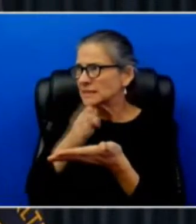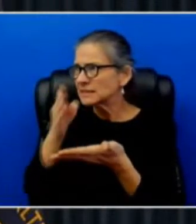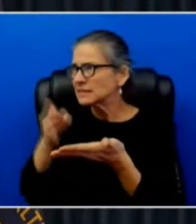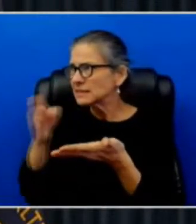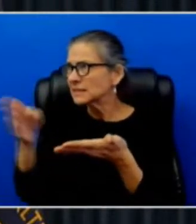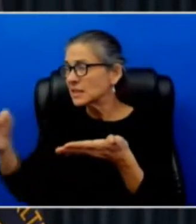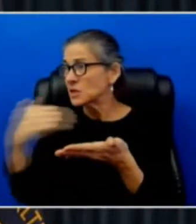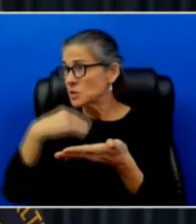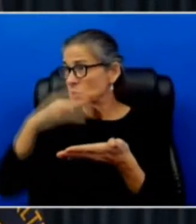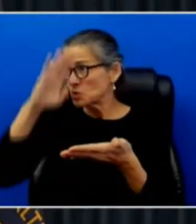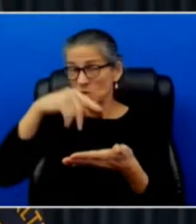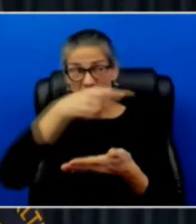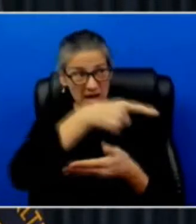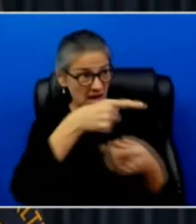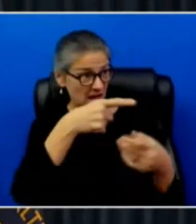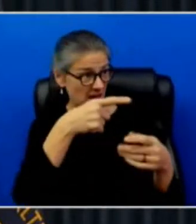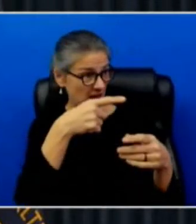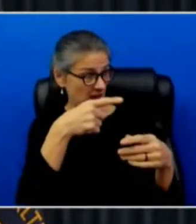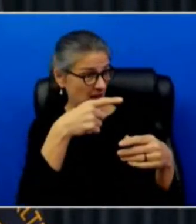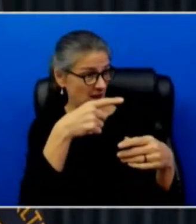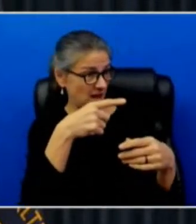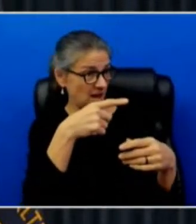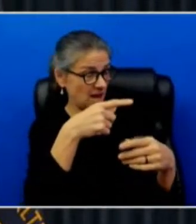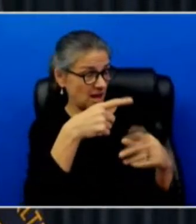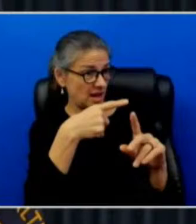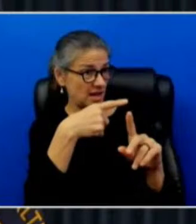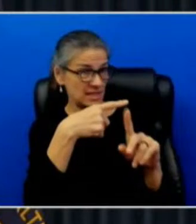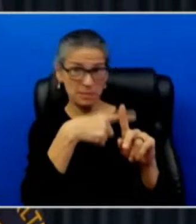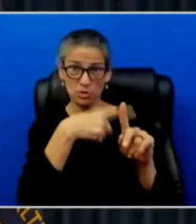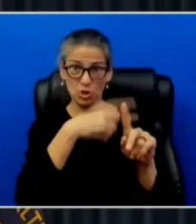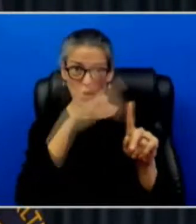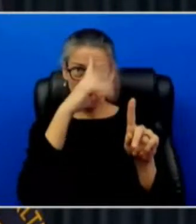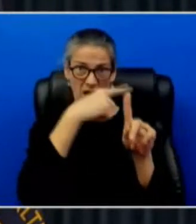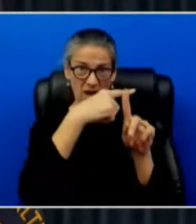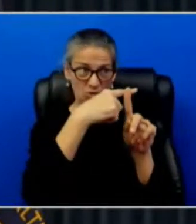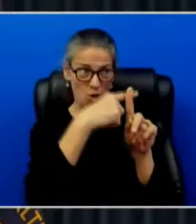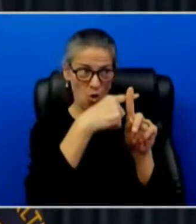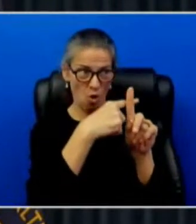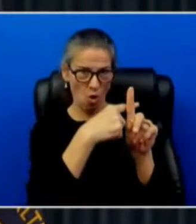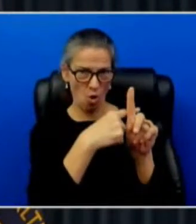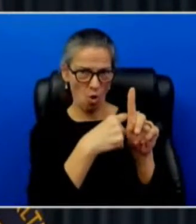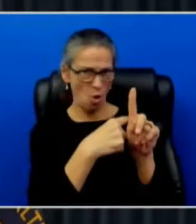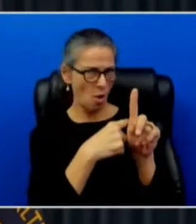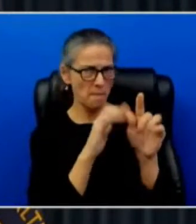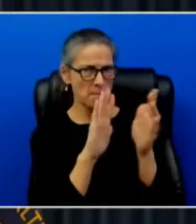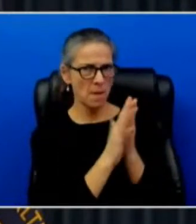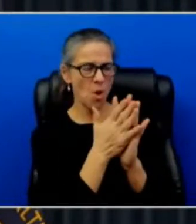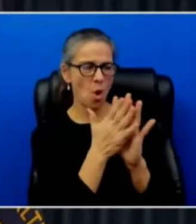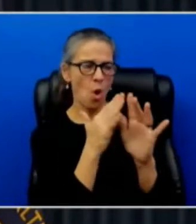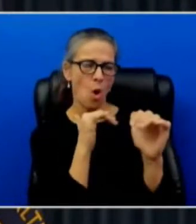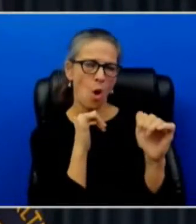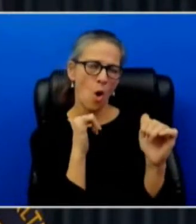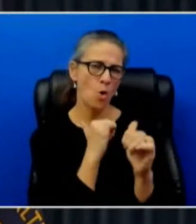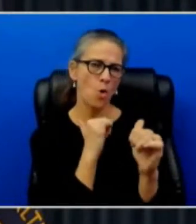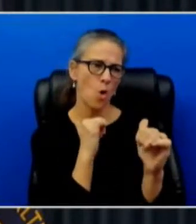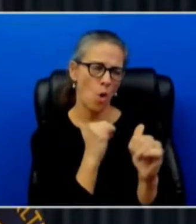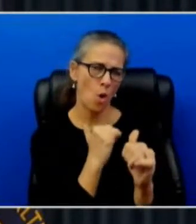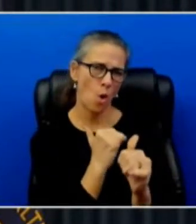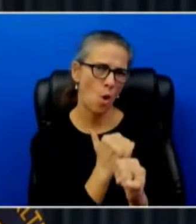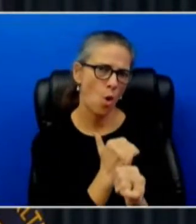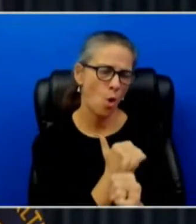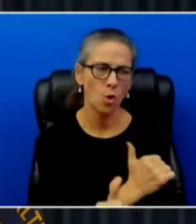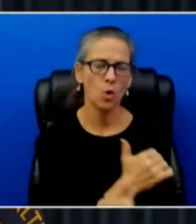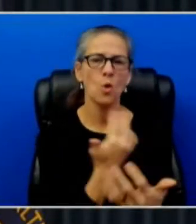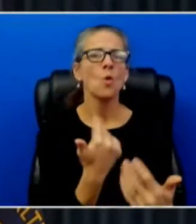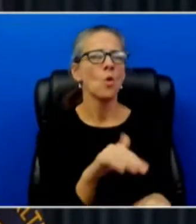talked about, and we know that there could be some critical cold coming in, zero weather, minus wind chills. Those kind of things are going to